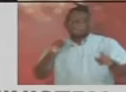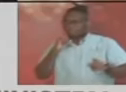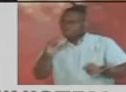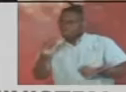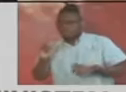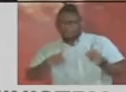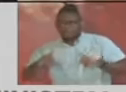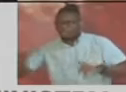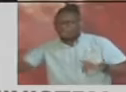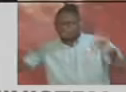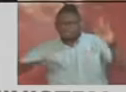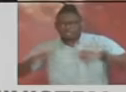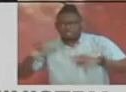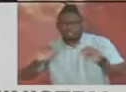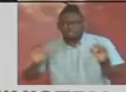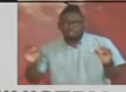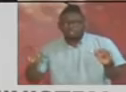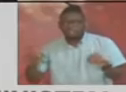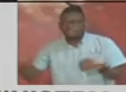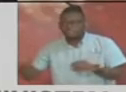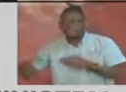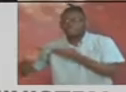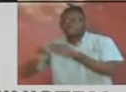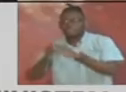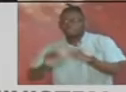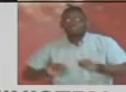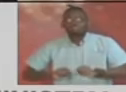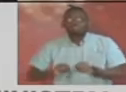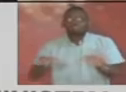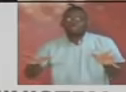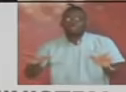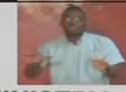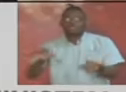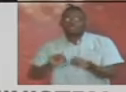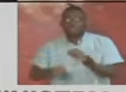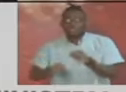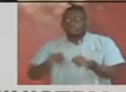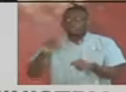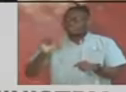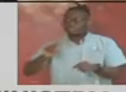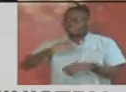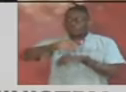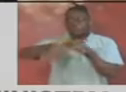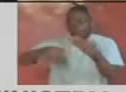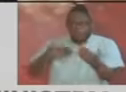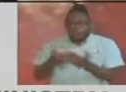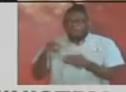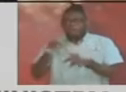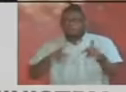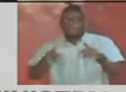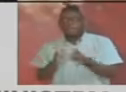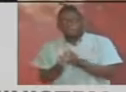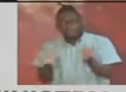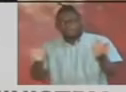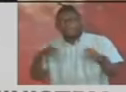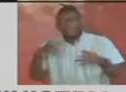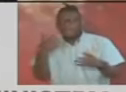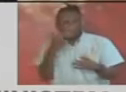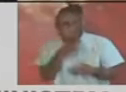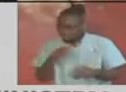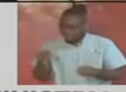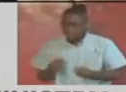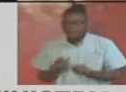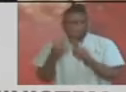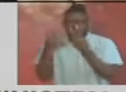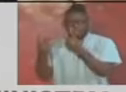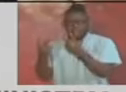measures, while the government continues their testing, their contact tracing, and their stringent measures for entry into